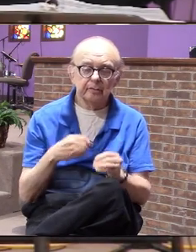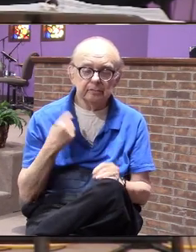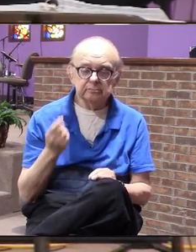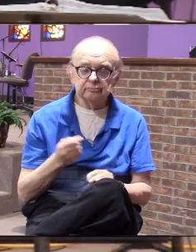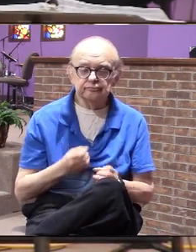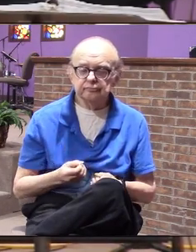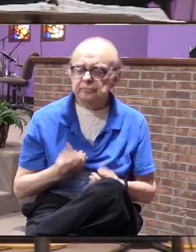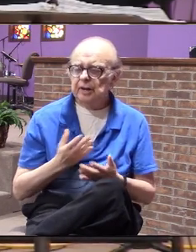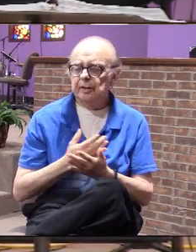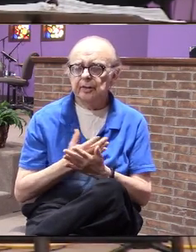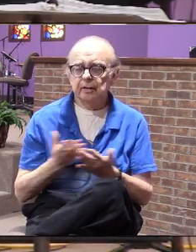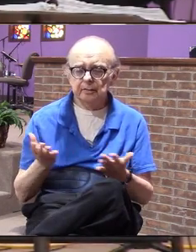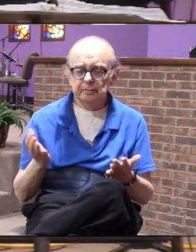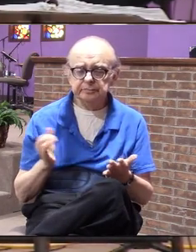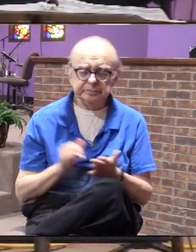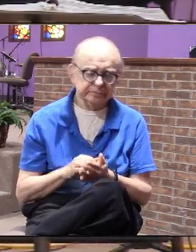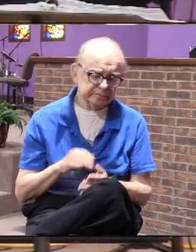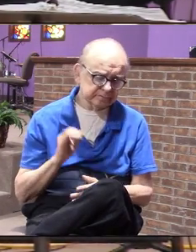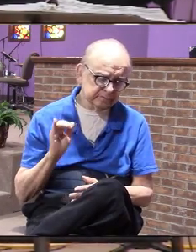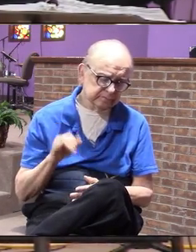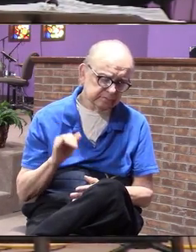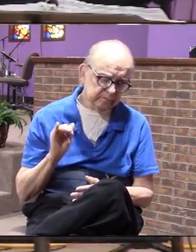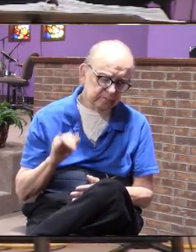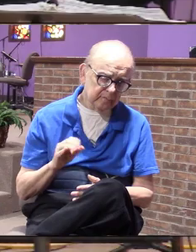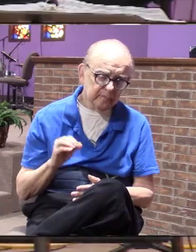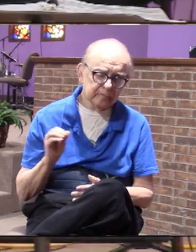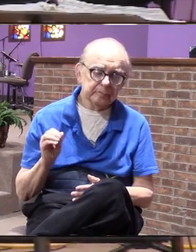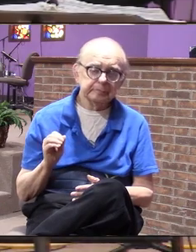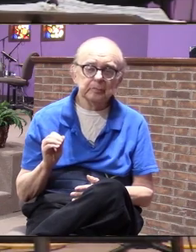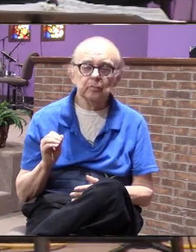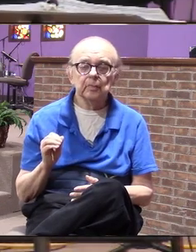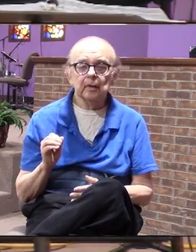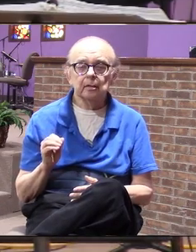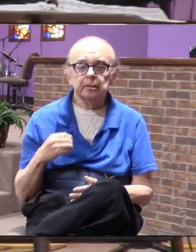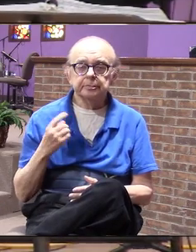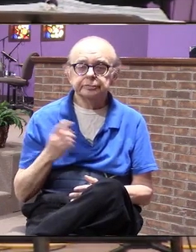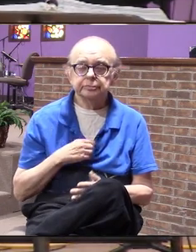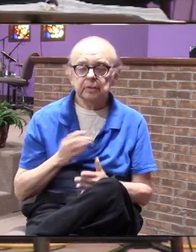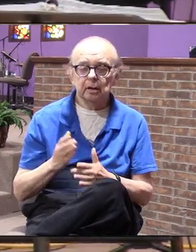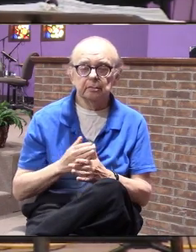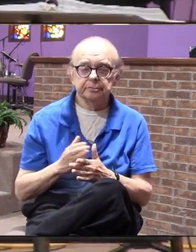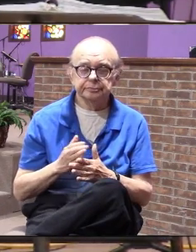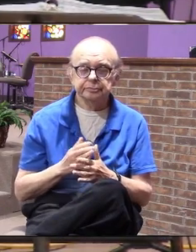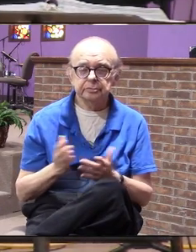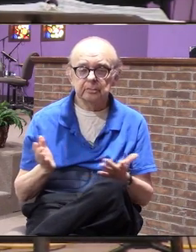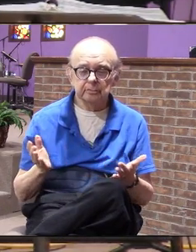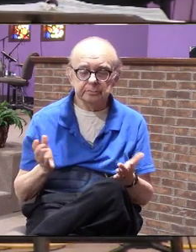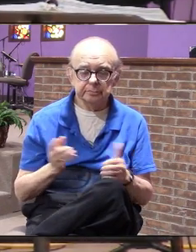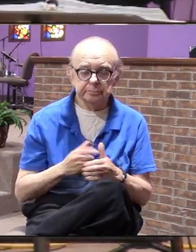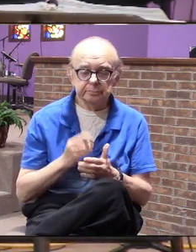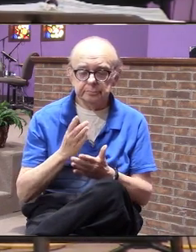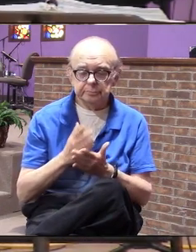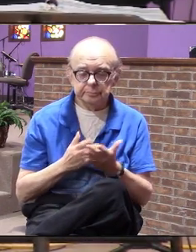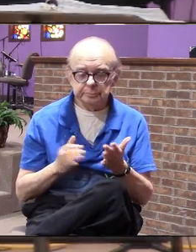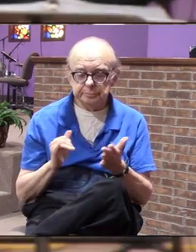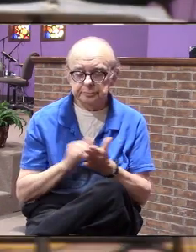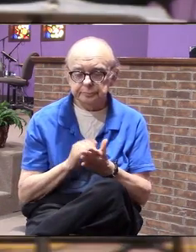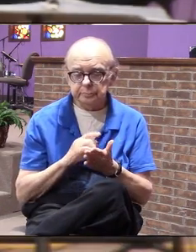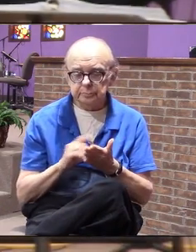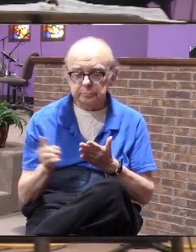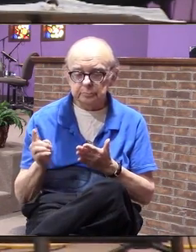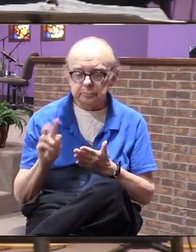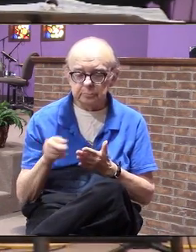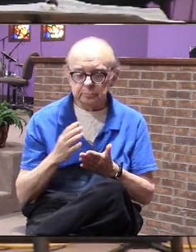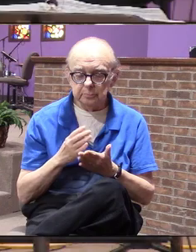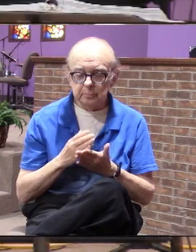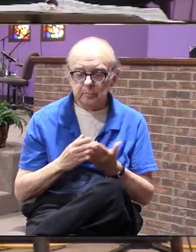And there's so many things that He has. So we're going to share the first part this week and the